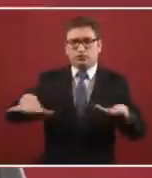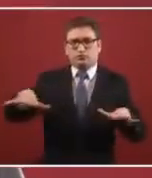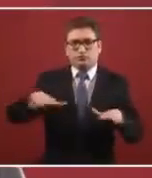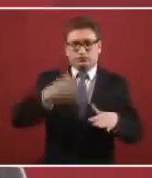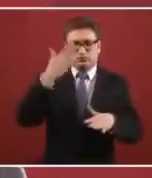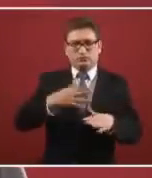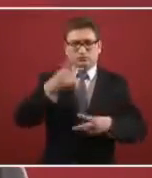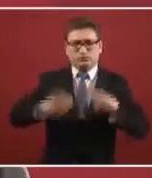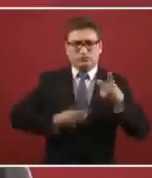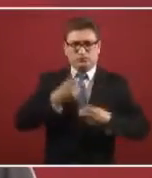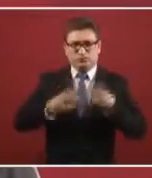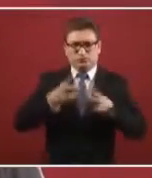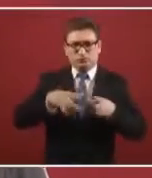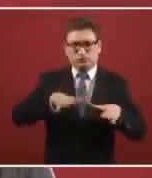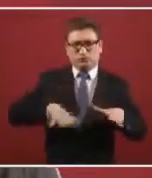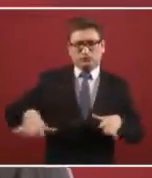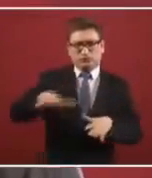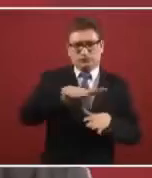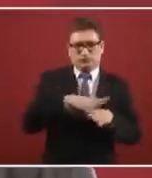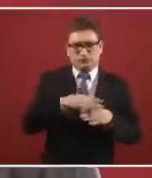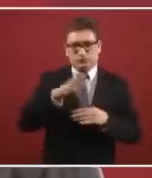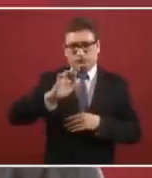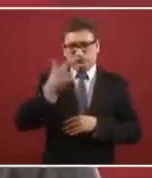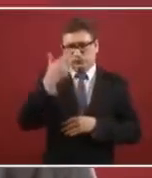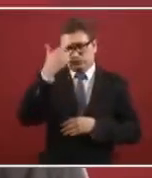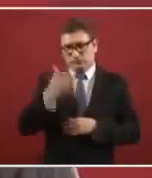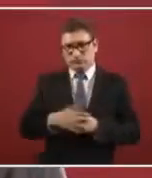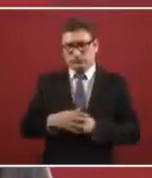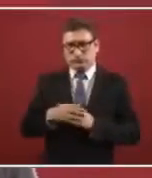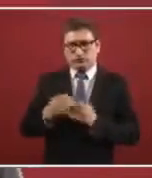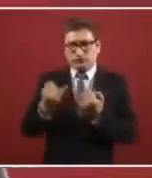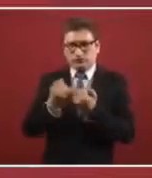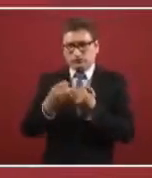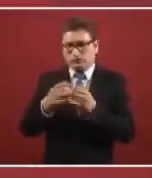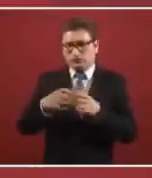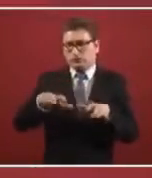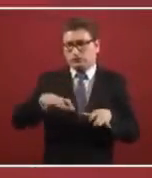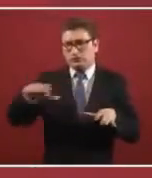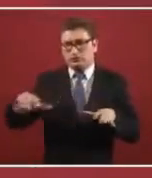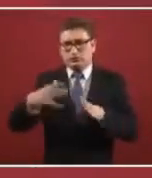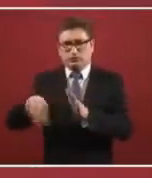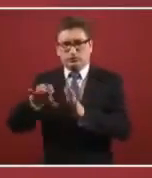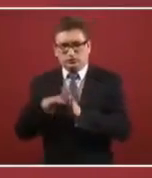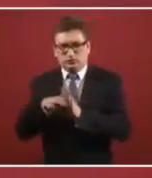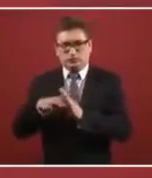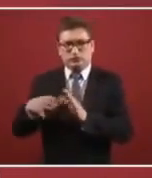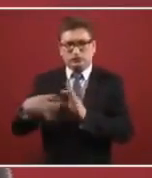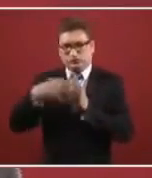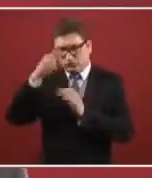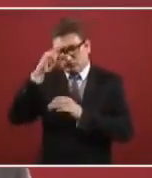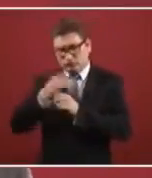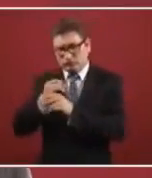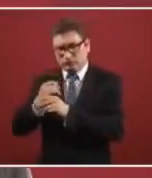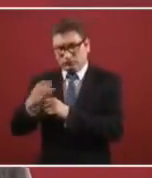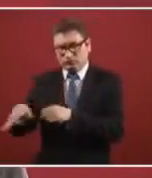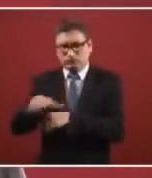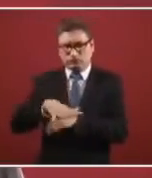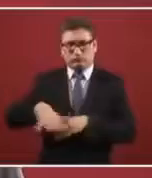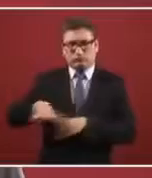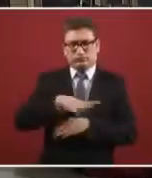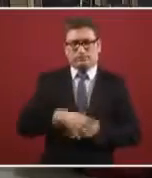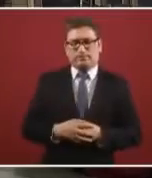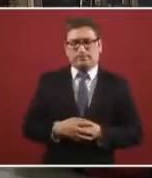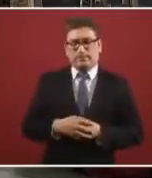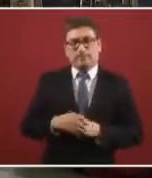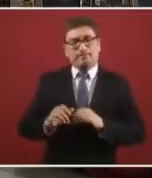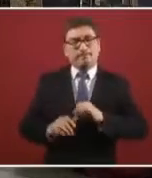installation previa that a was la previous instalación del Centro de Fusión de Inteligencia y de to Información en where esta the zona. Y intelligence otras dos agency reuniones que han said,